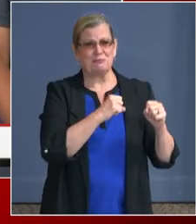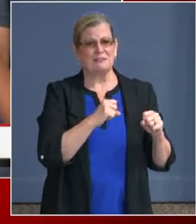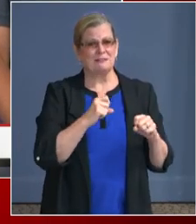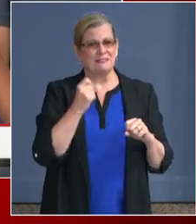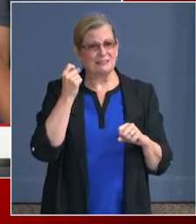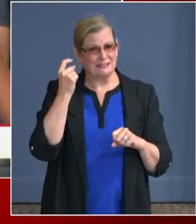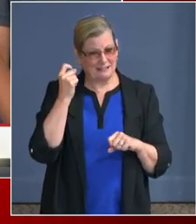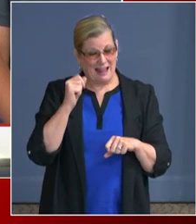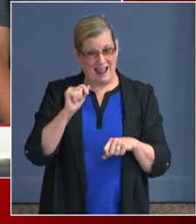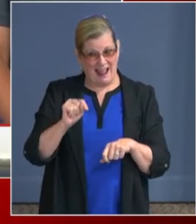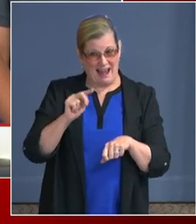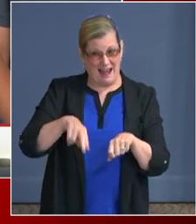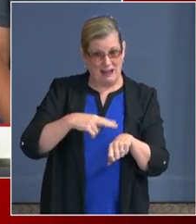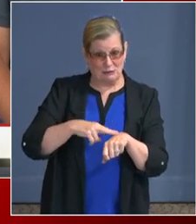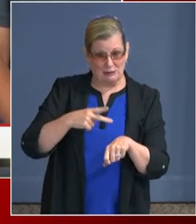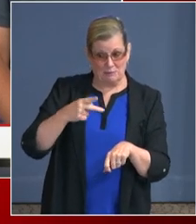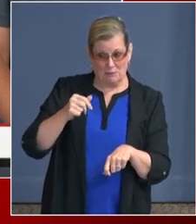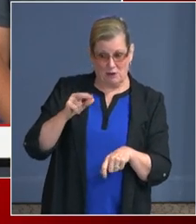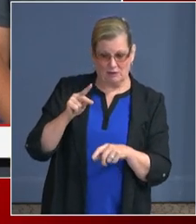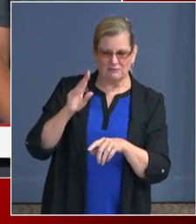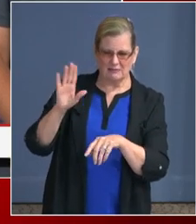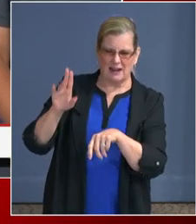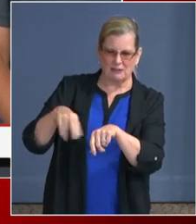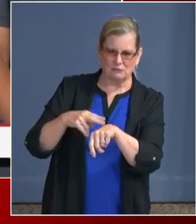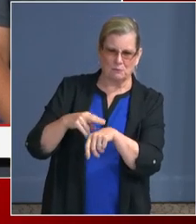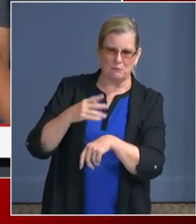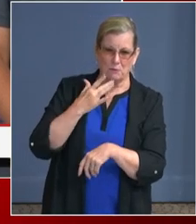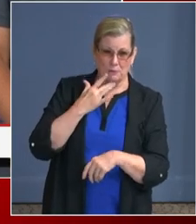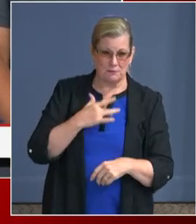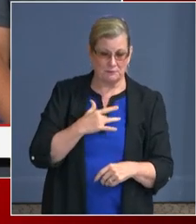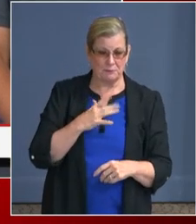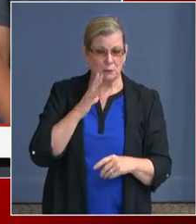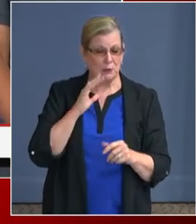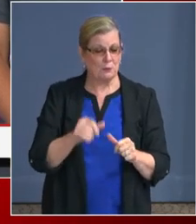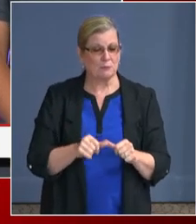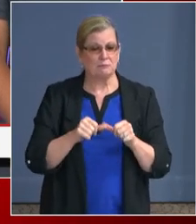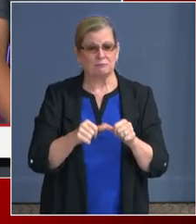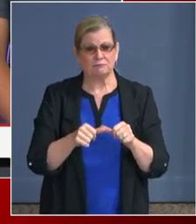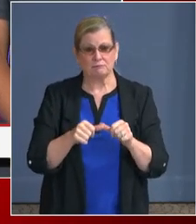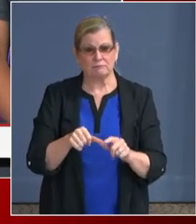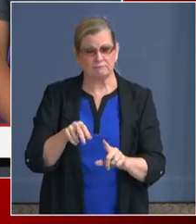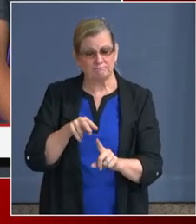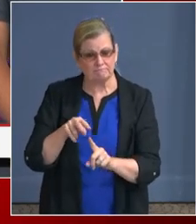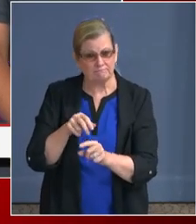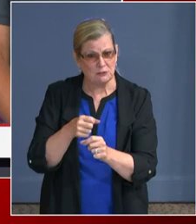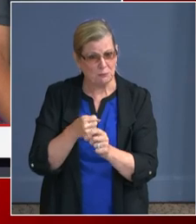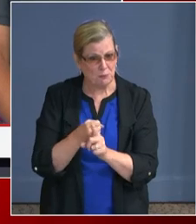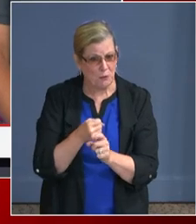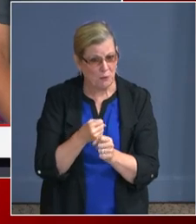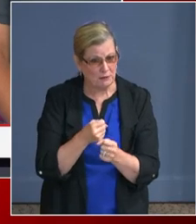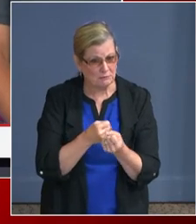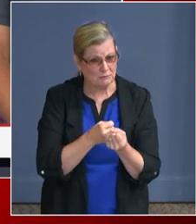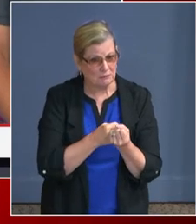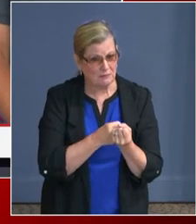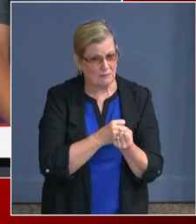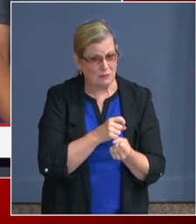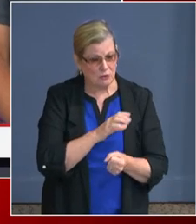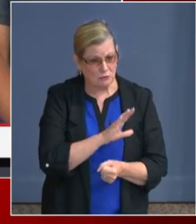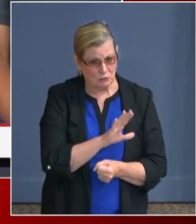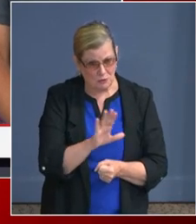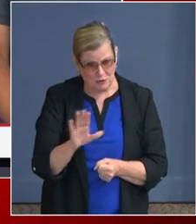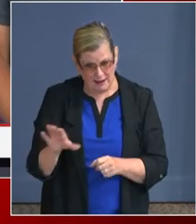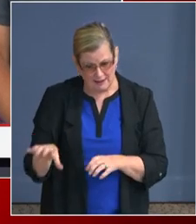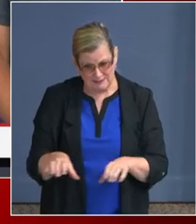nation's birthday. We will continue to support those activities in